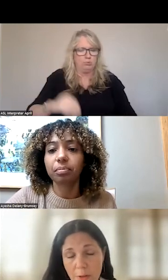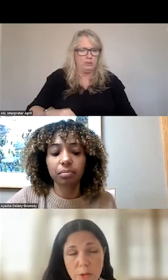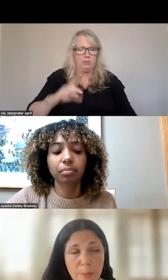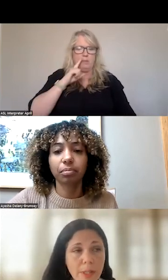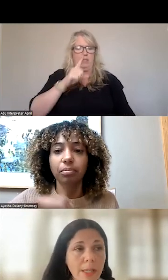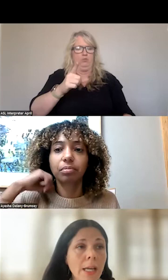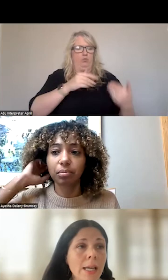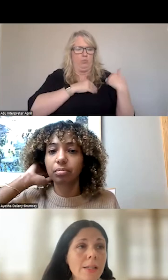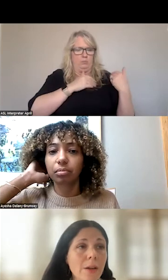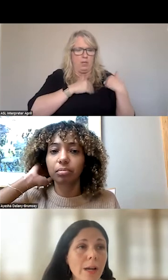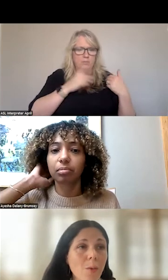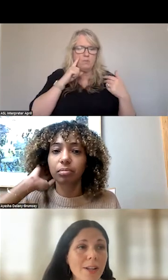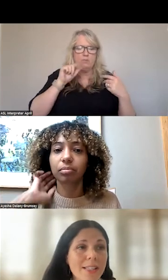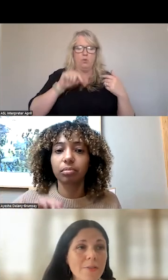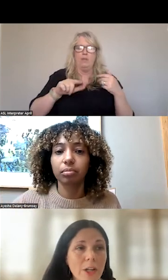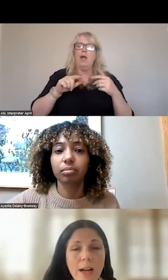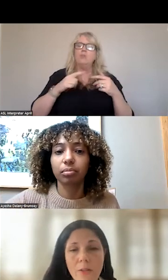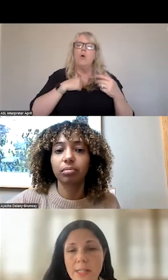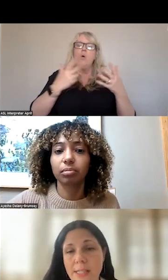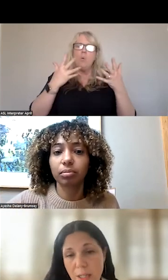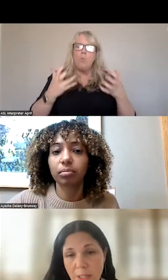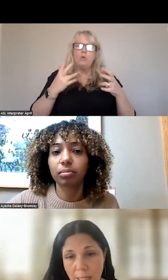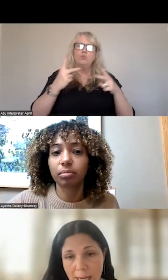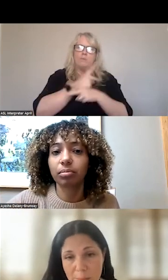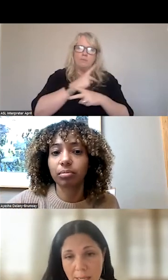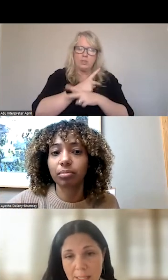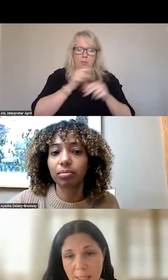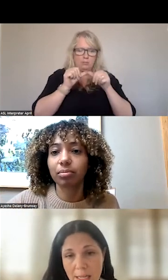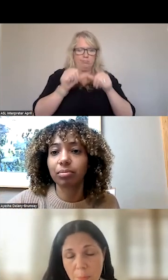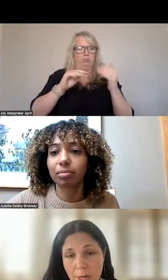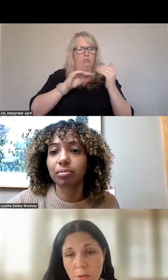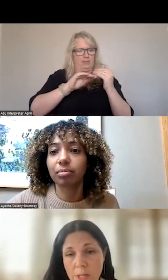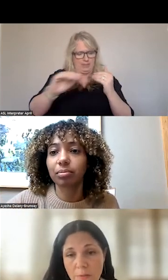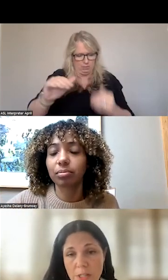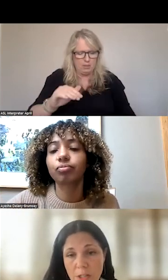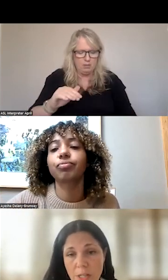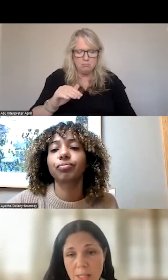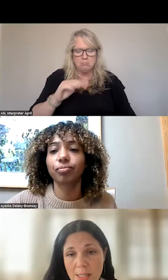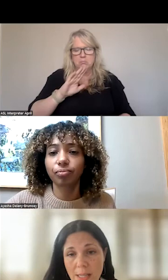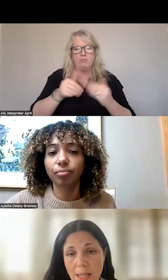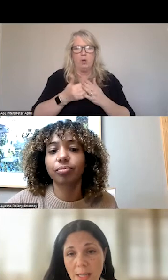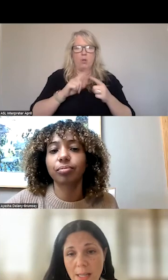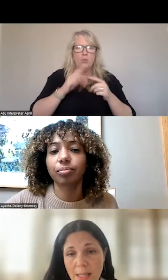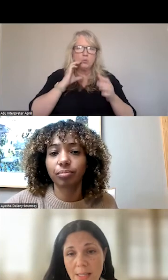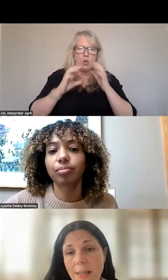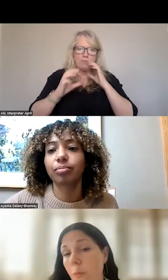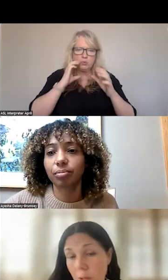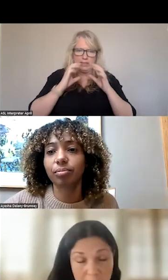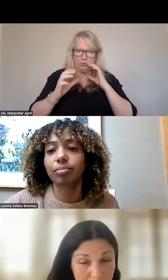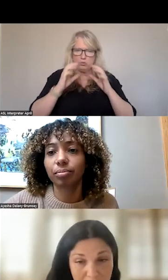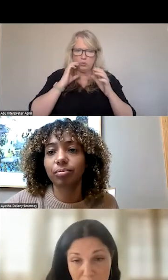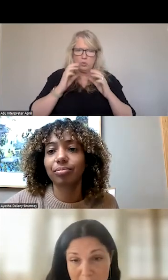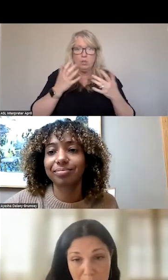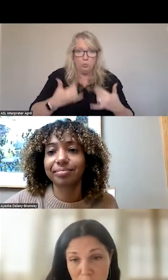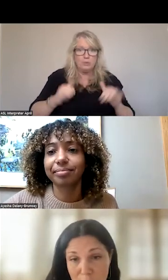and that's how they're doing billing. So I want to figure out the sustainability aspect and bring those conversations. We are